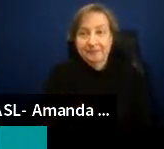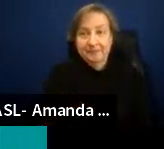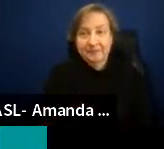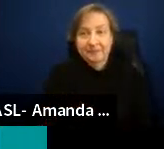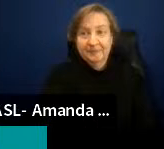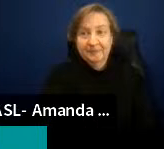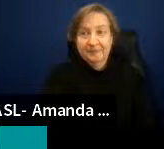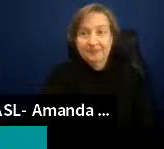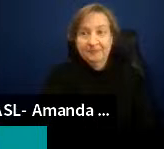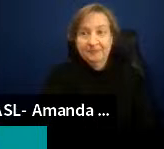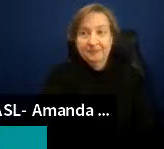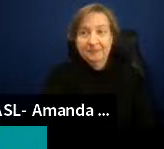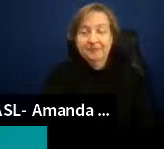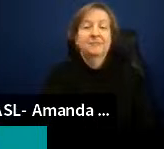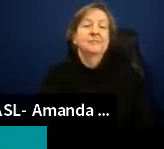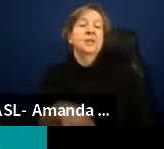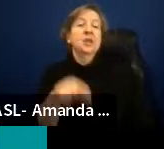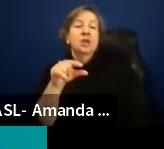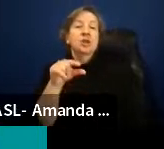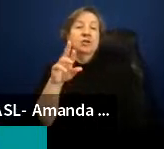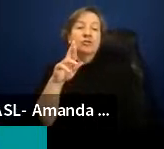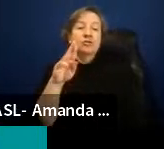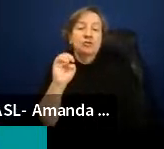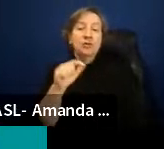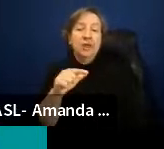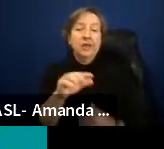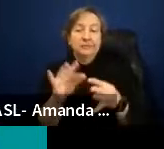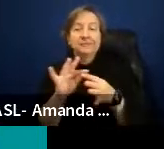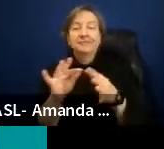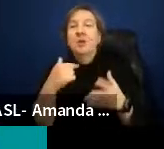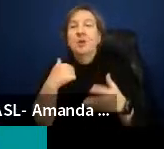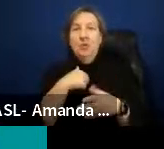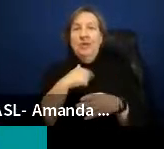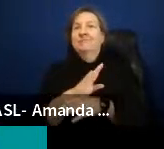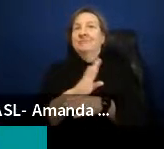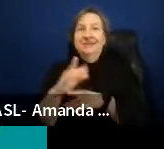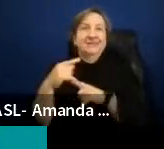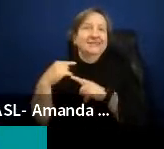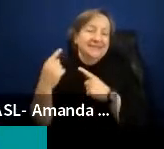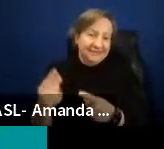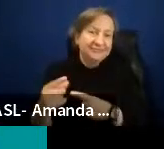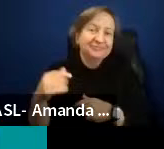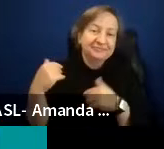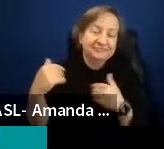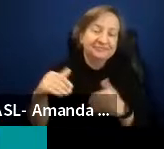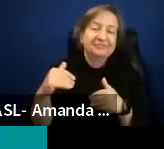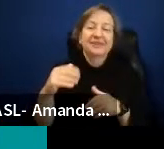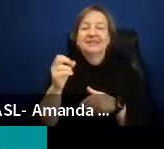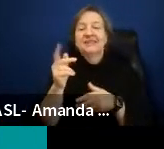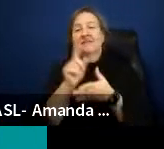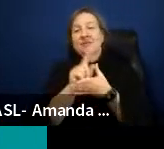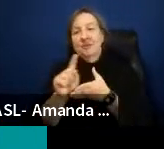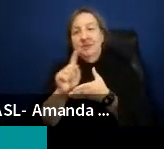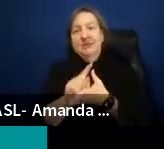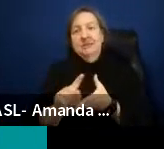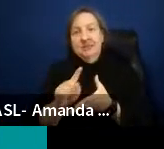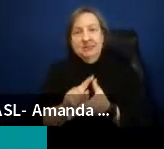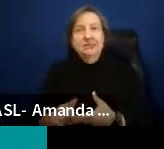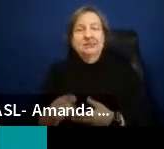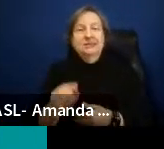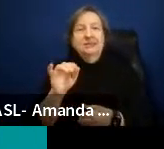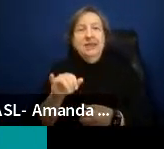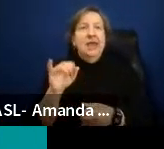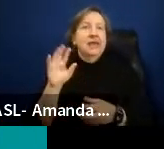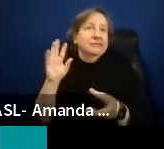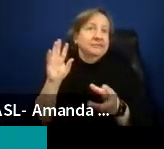Well, we have been, we've been busy over the last number of weeks. And that